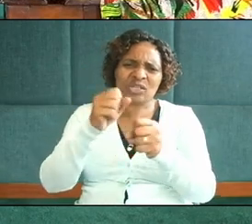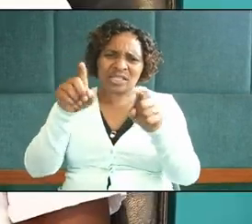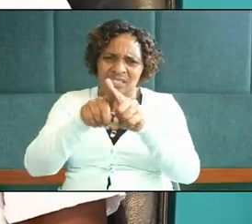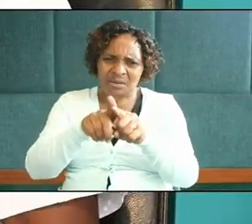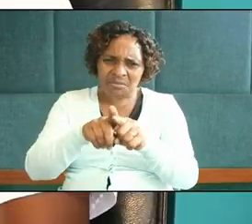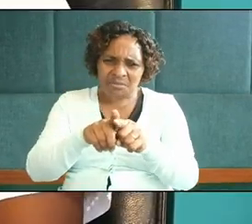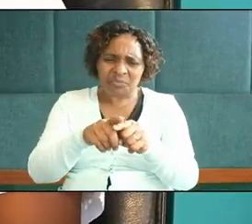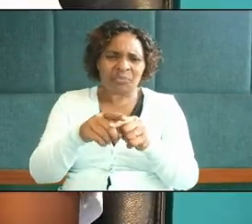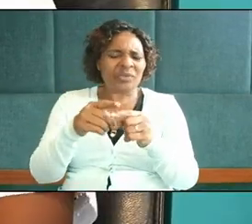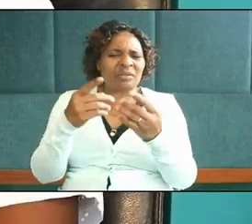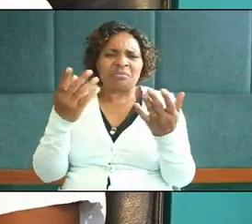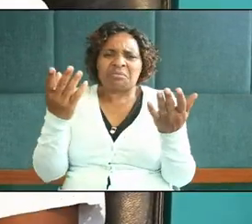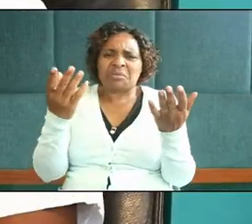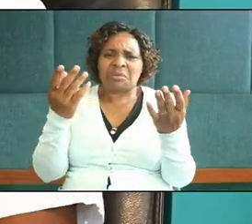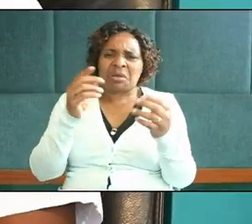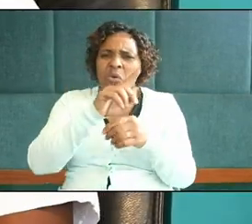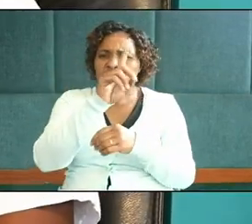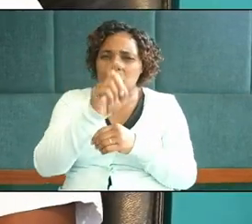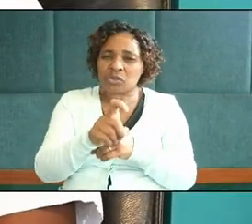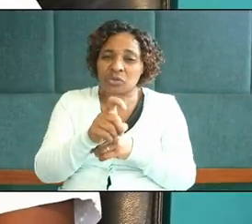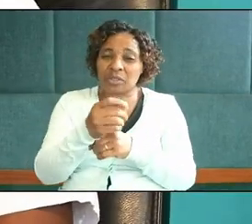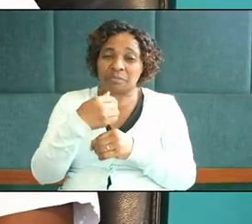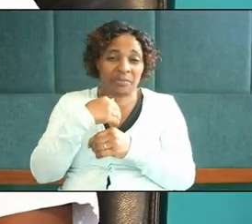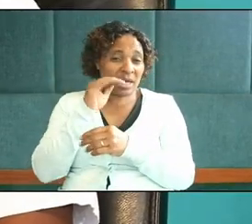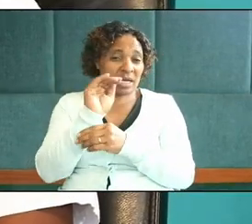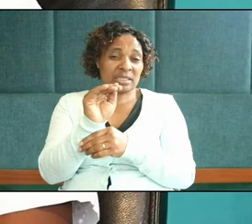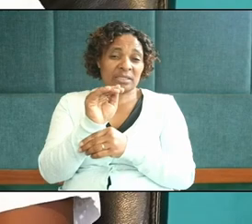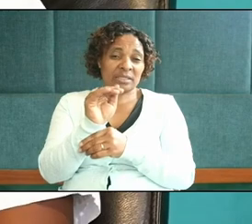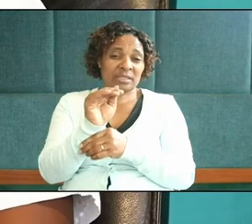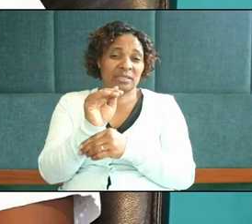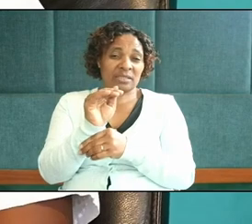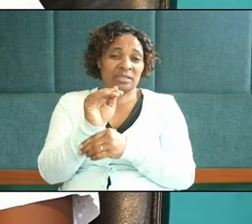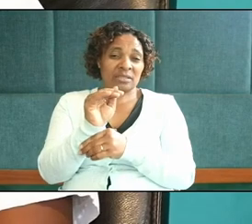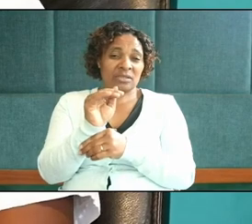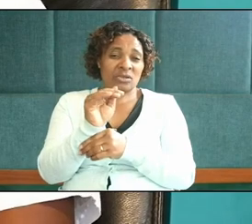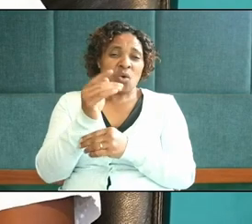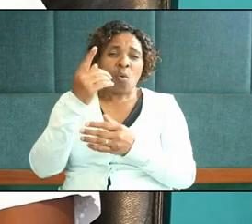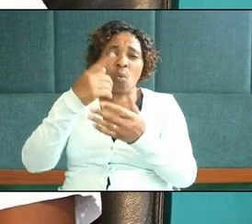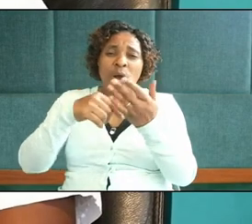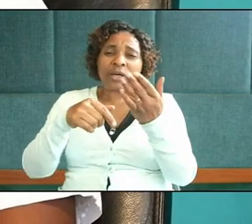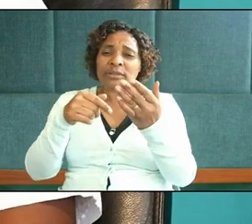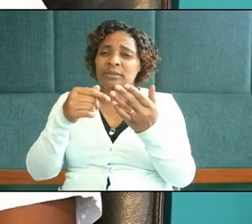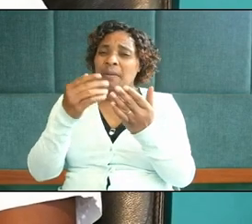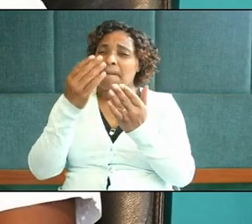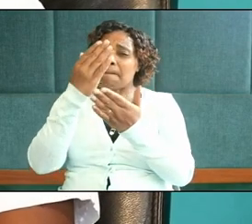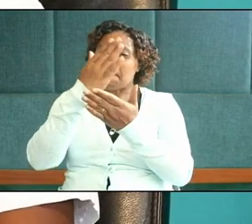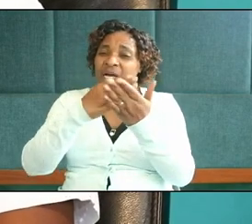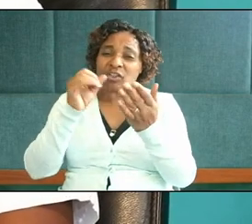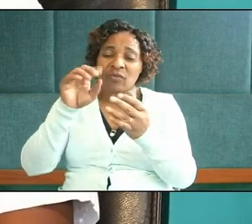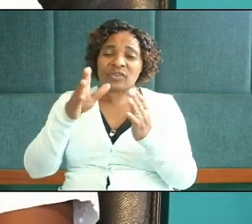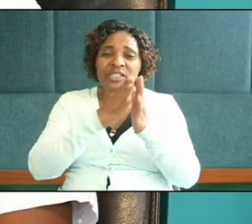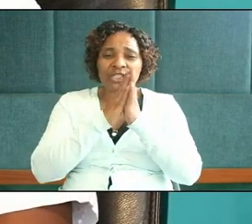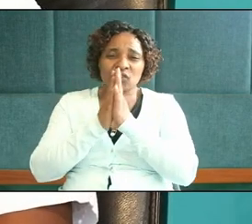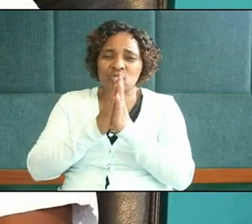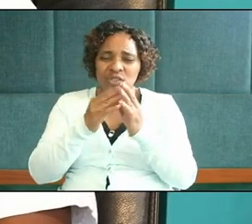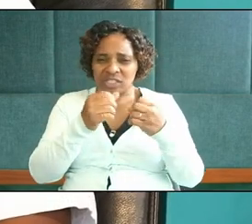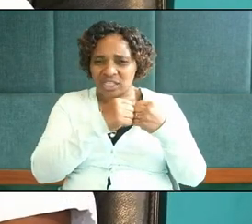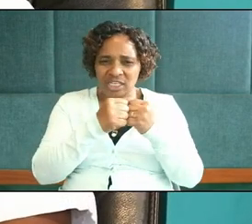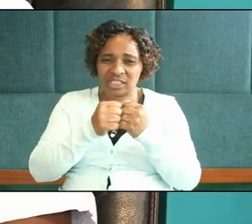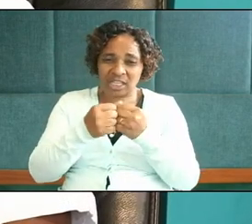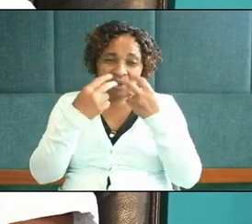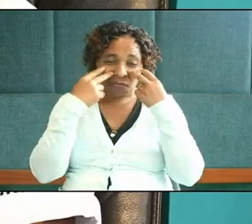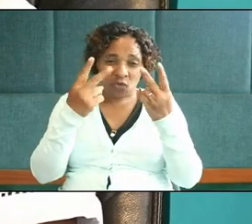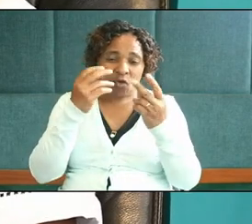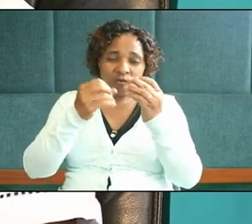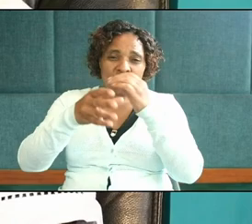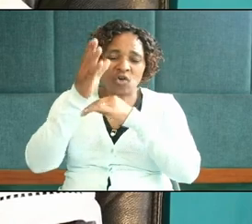Mm-hmm. So the question I'd ask is, what part of this story challenges our view of God mm-hmm. and our view